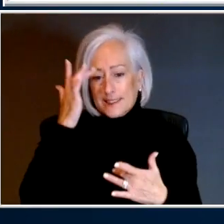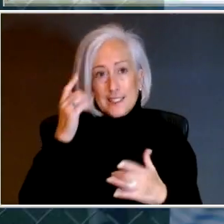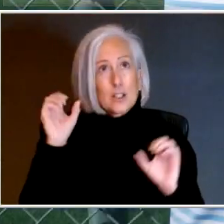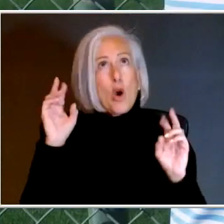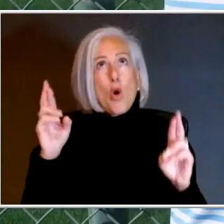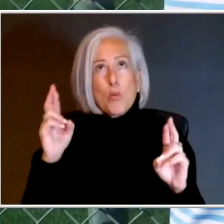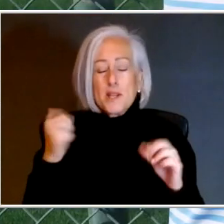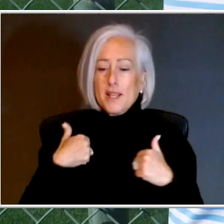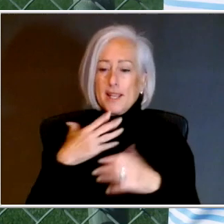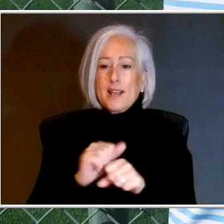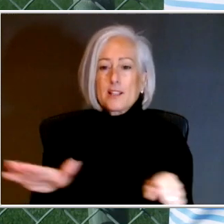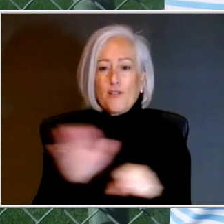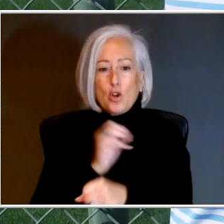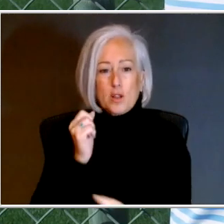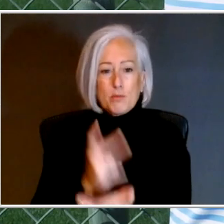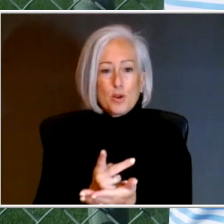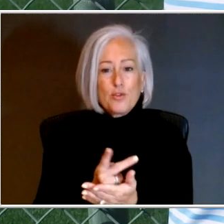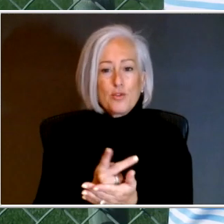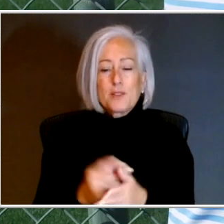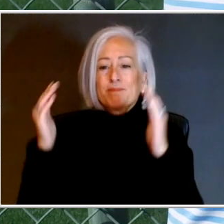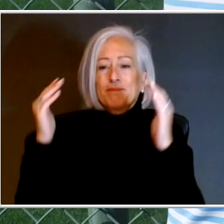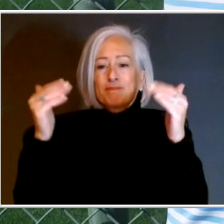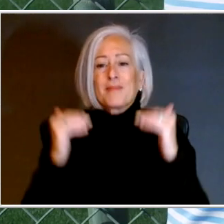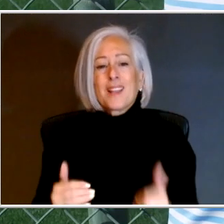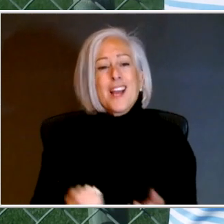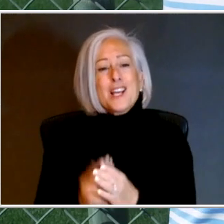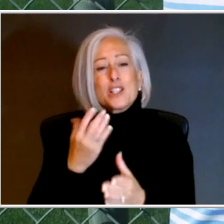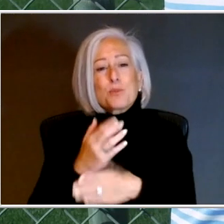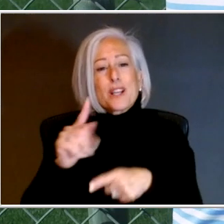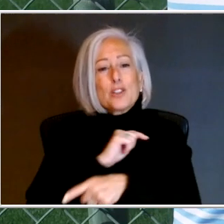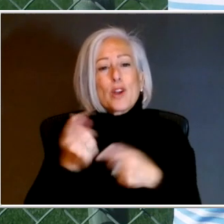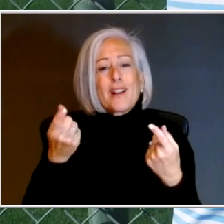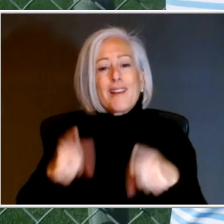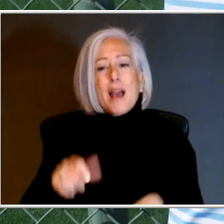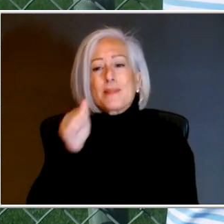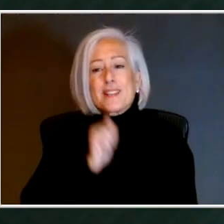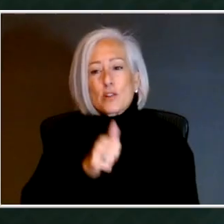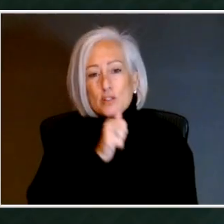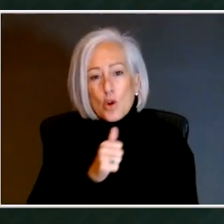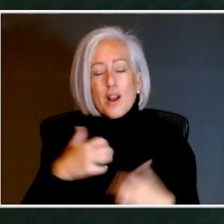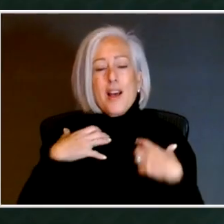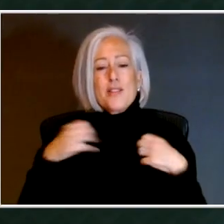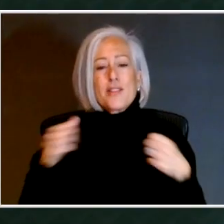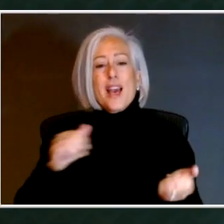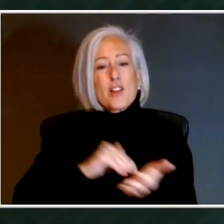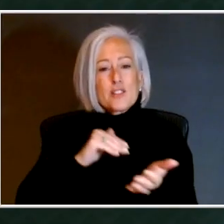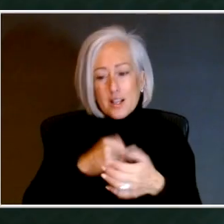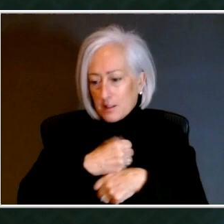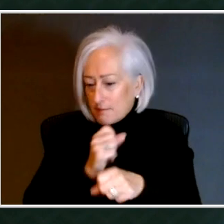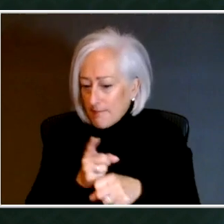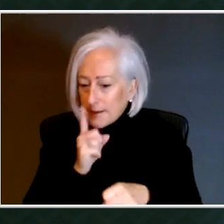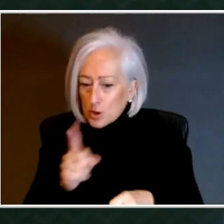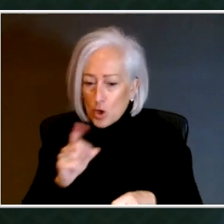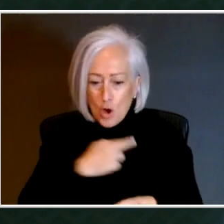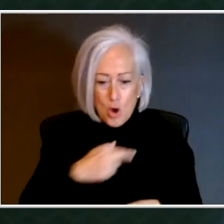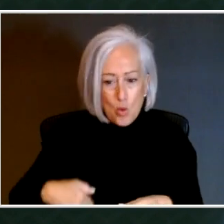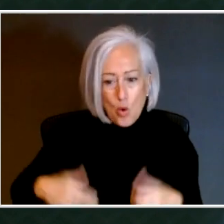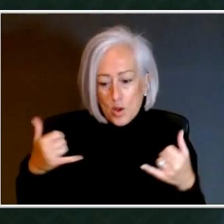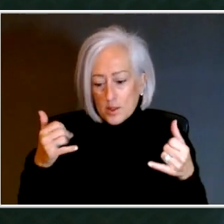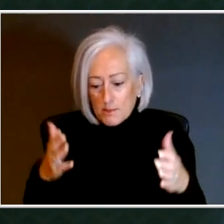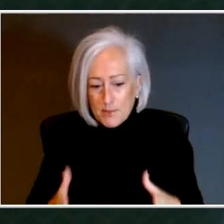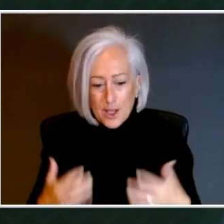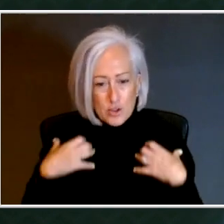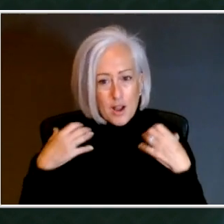spring training continues in Arizona, our health system doctors are making sure Royals players are healthy heading into the regular season. We